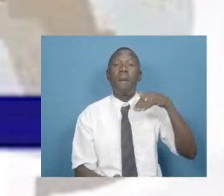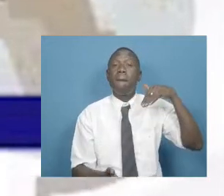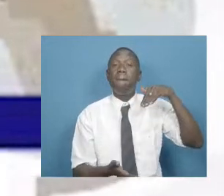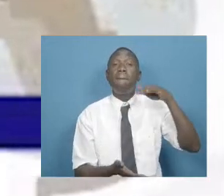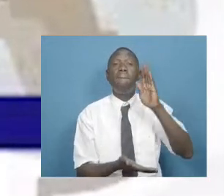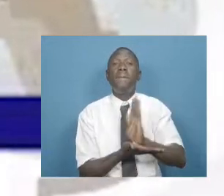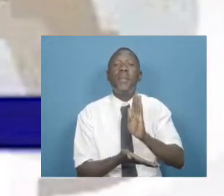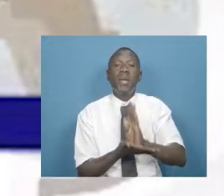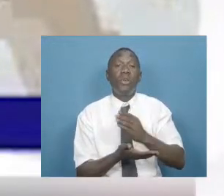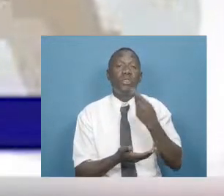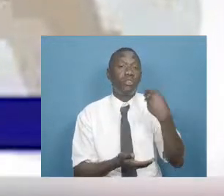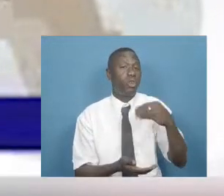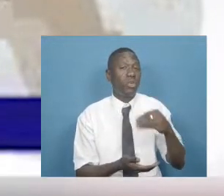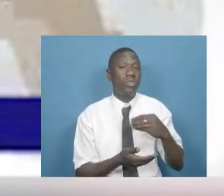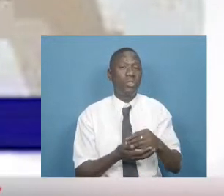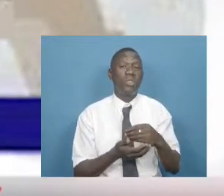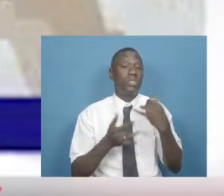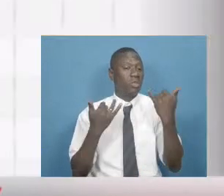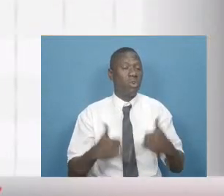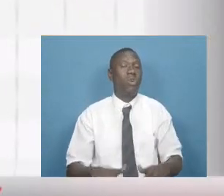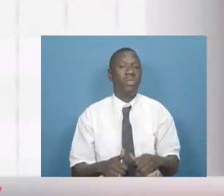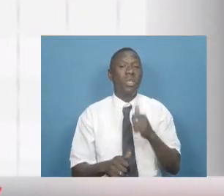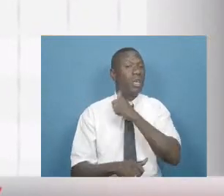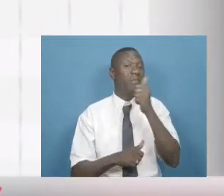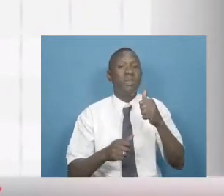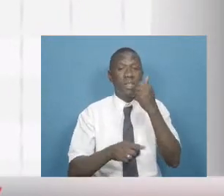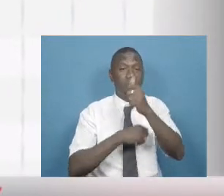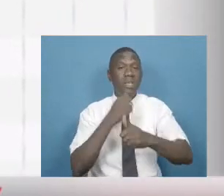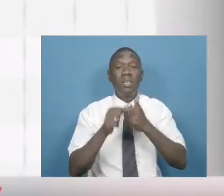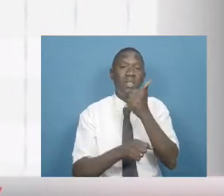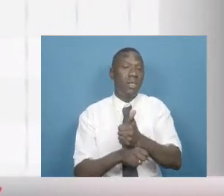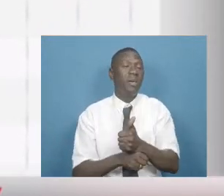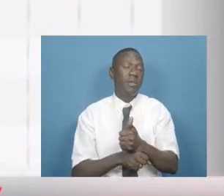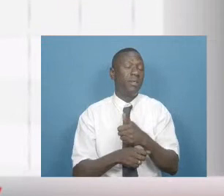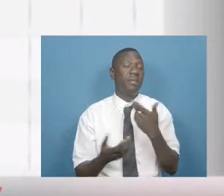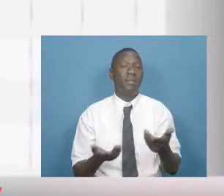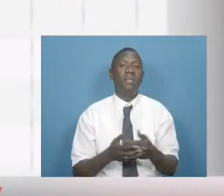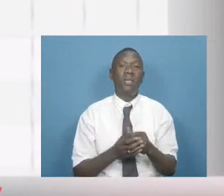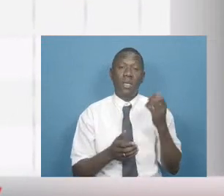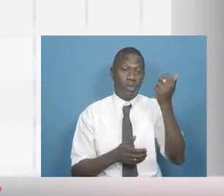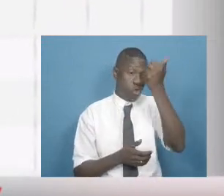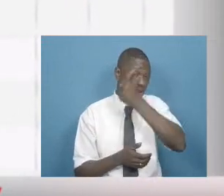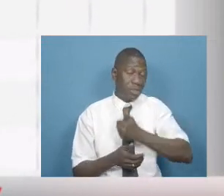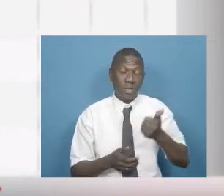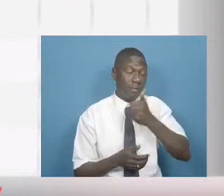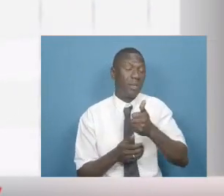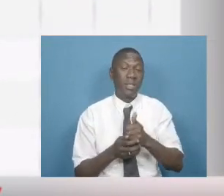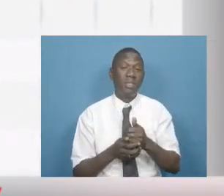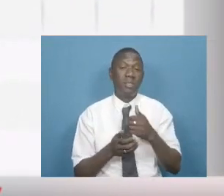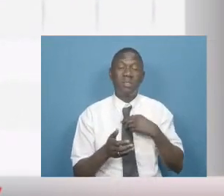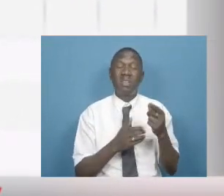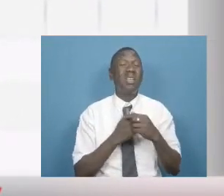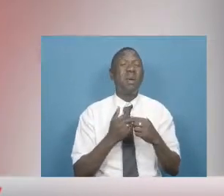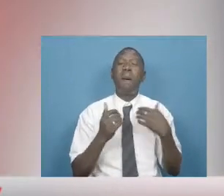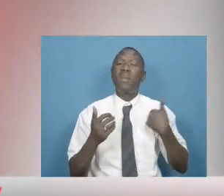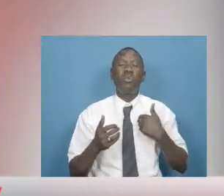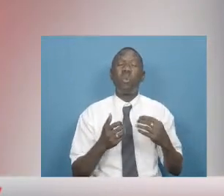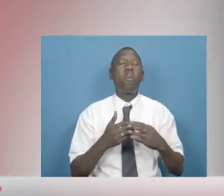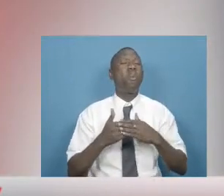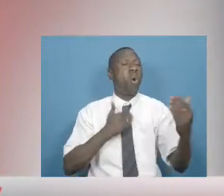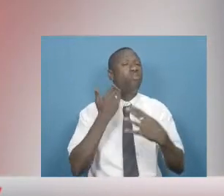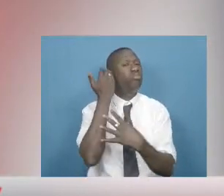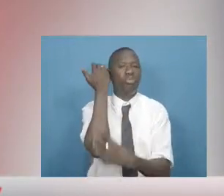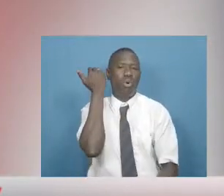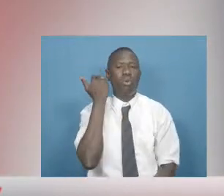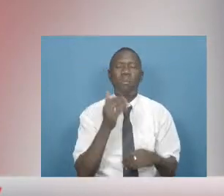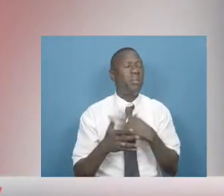annually to illicit financial flows. Yet the continent is home to the largest share of people living in extreme poverty. Money